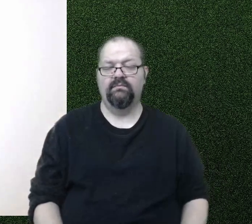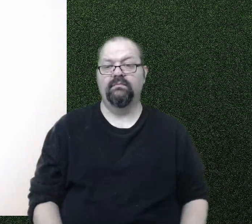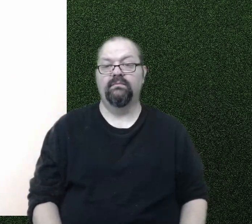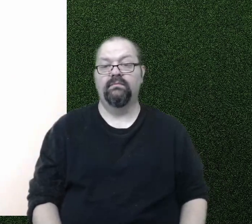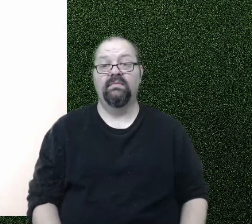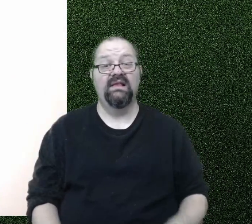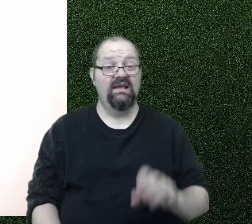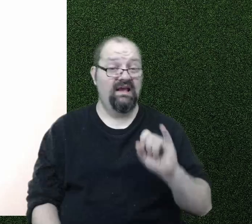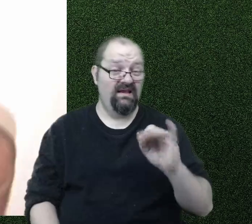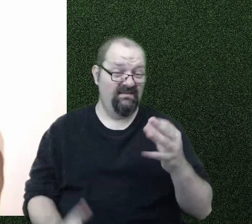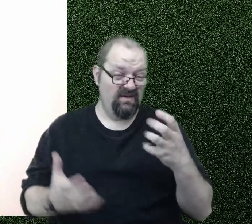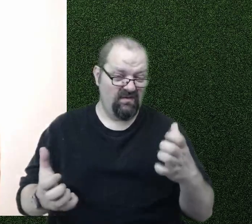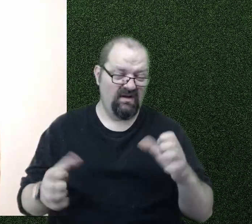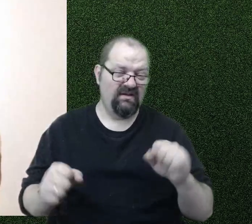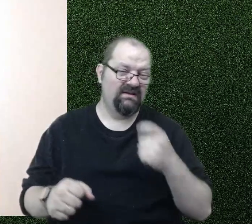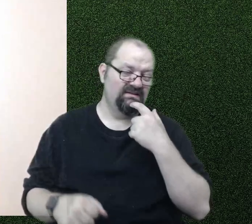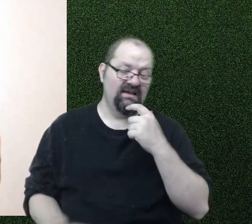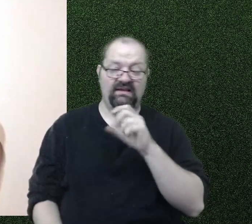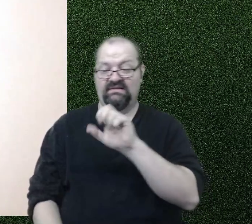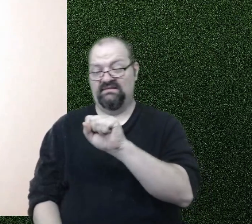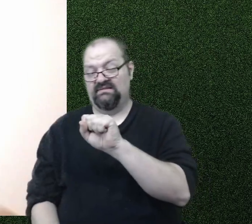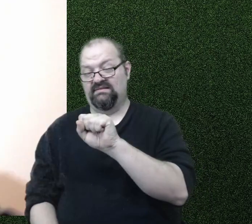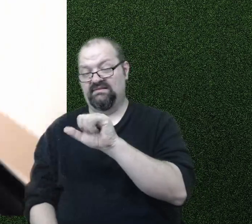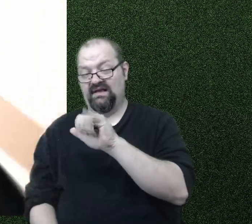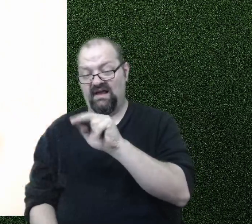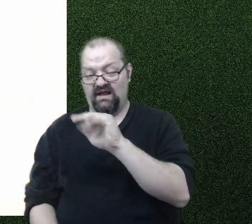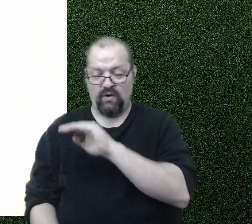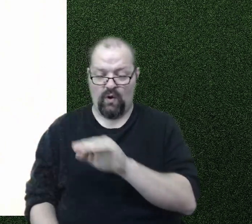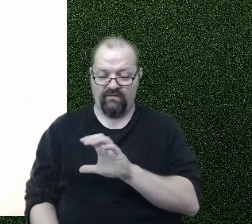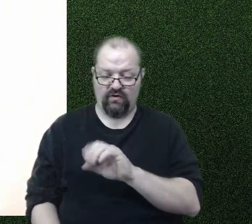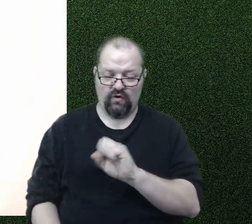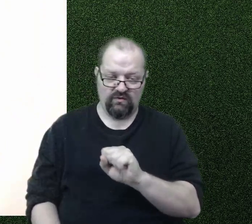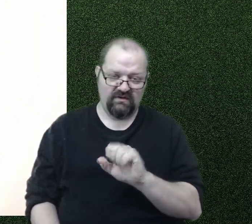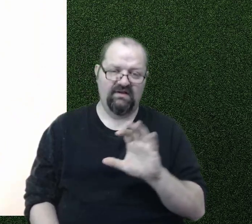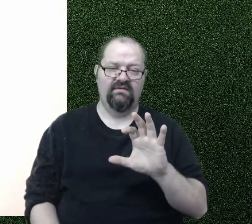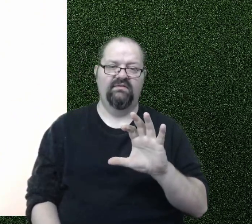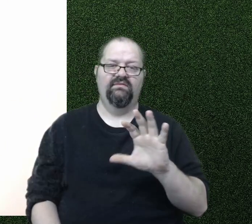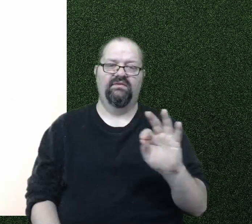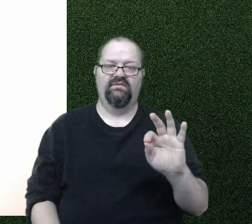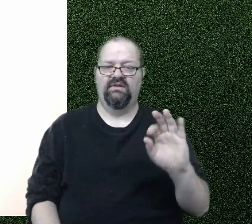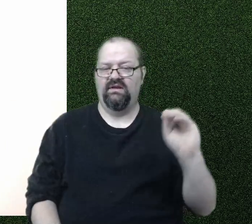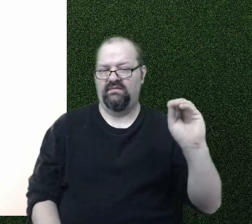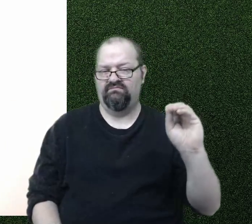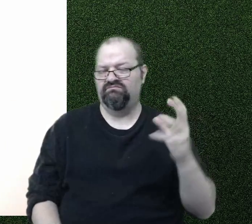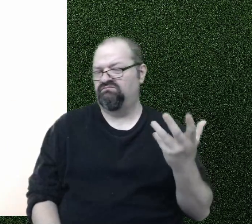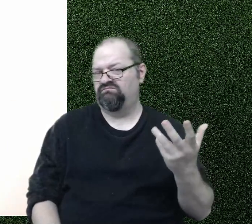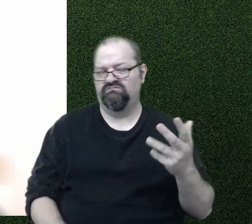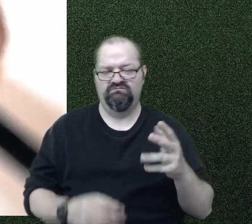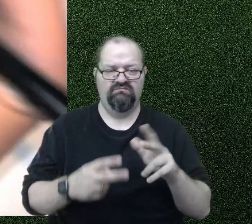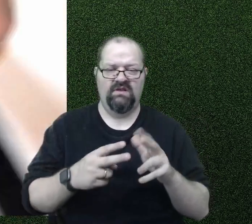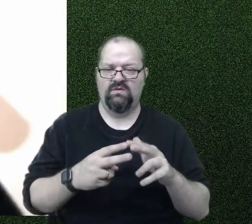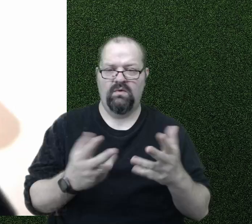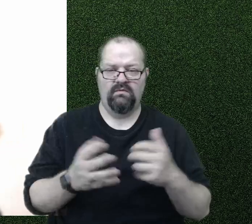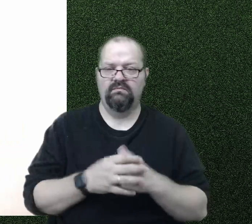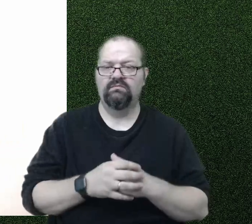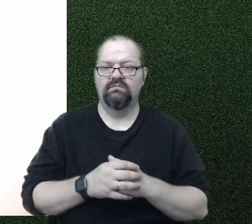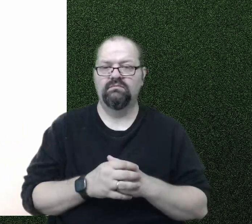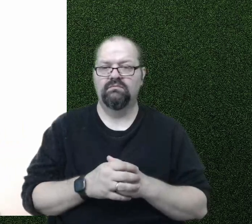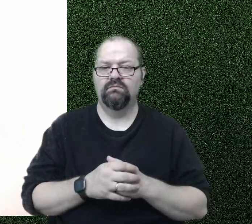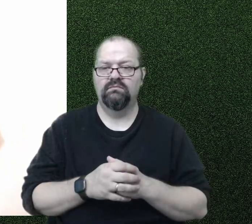If you want, you could call that sine over cosine of 59 a tangent of 59. That's totally fine. Plus the other guy.